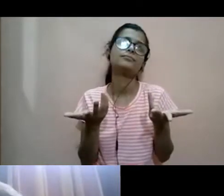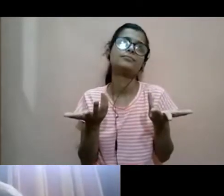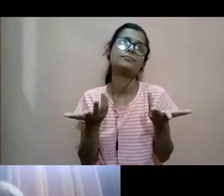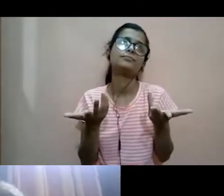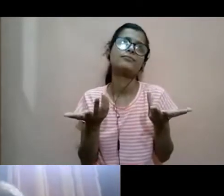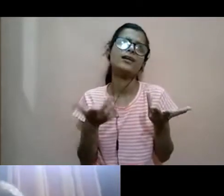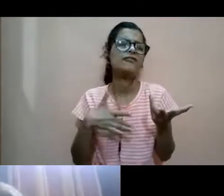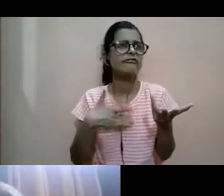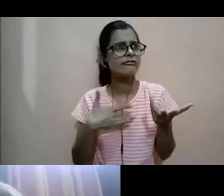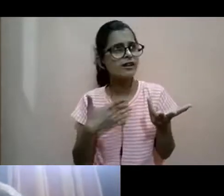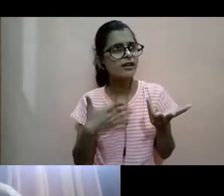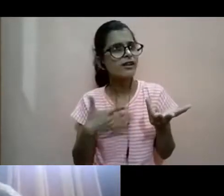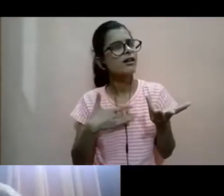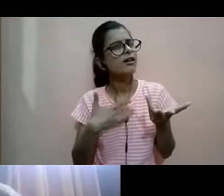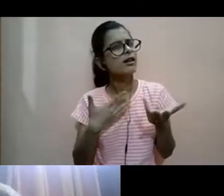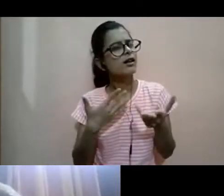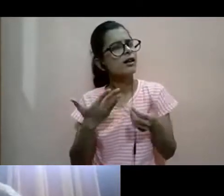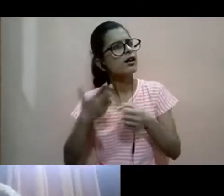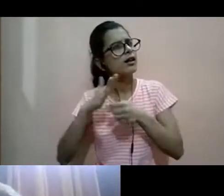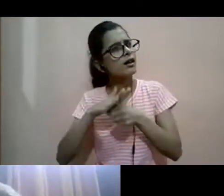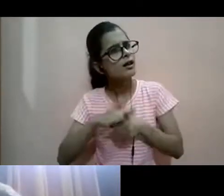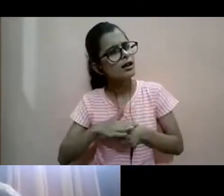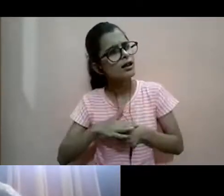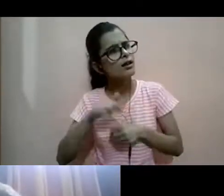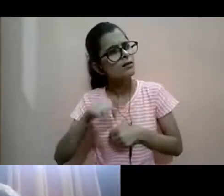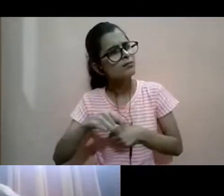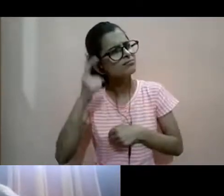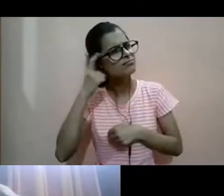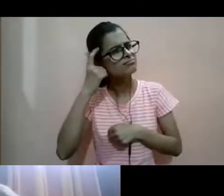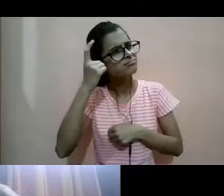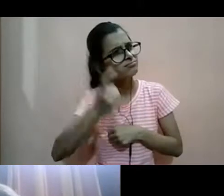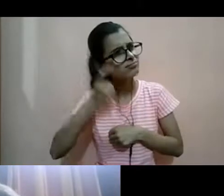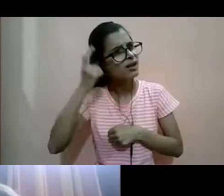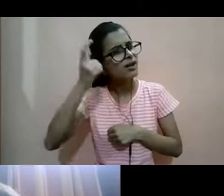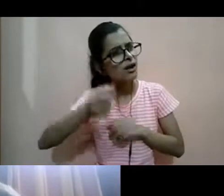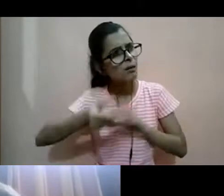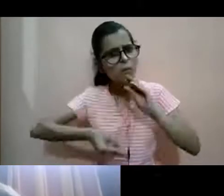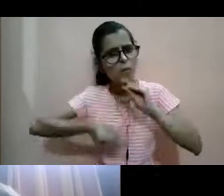distressed me that I haven't been able to think more about